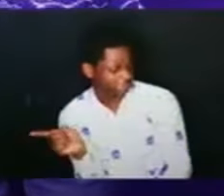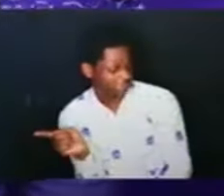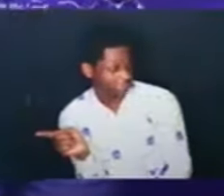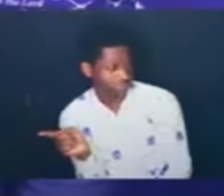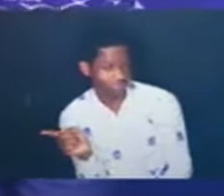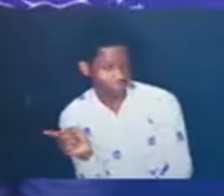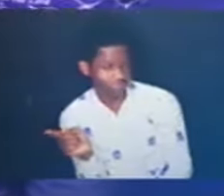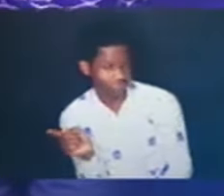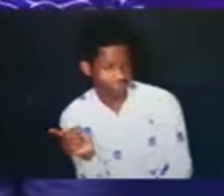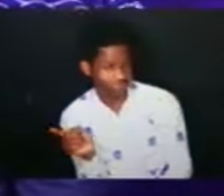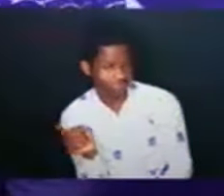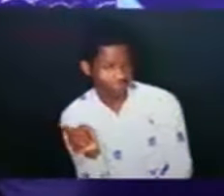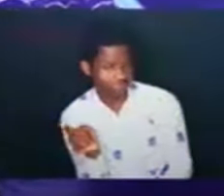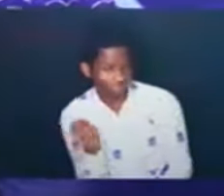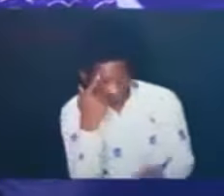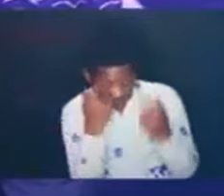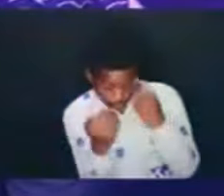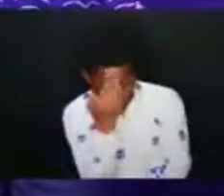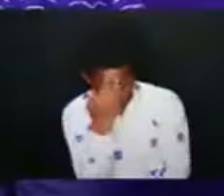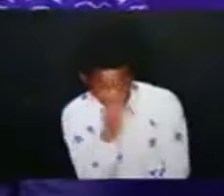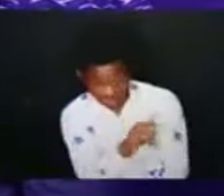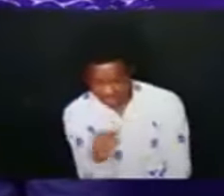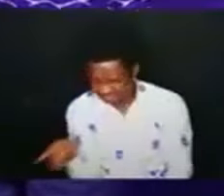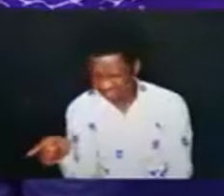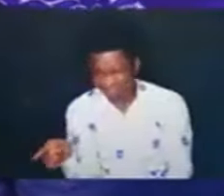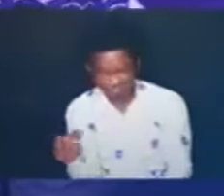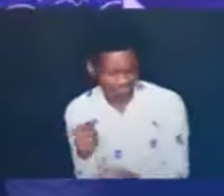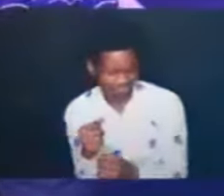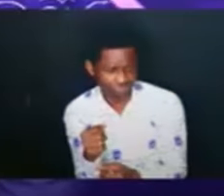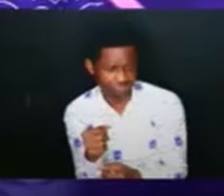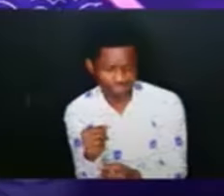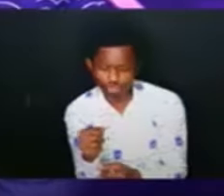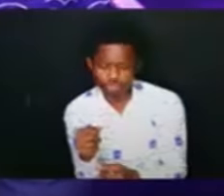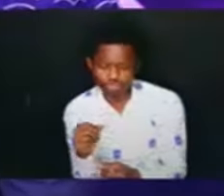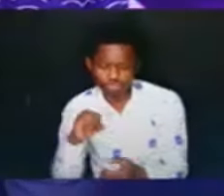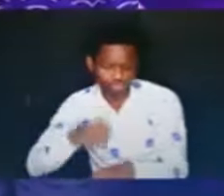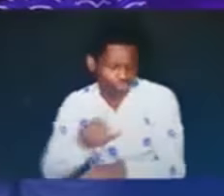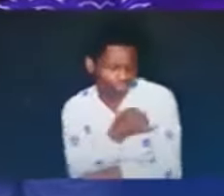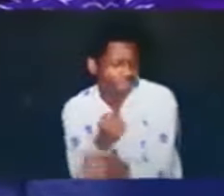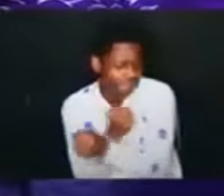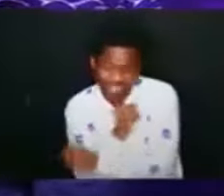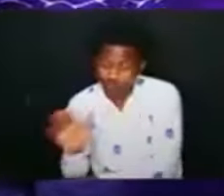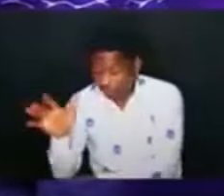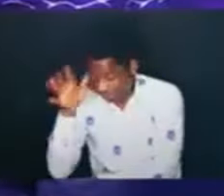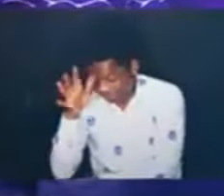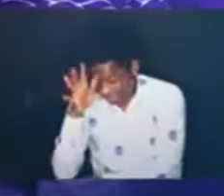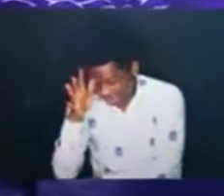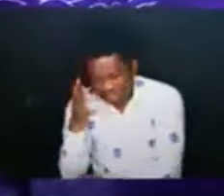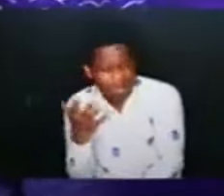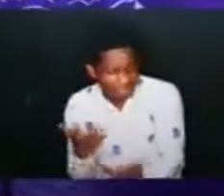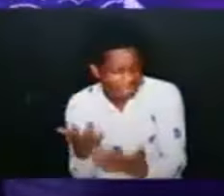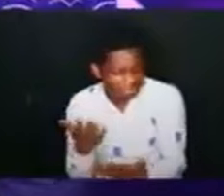de nanso na enam ne kwan mu, because they know that this man loved Joseph, loved the father, and maybe the concession